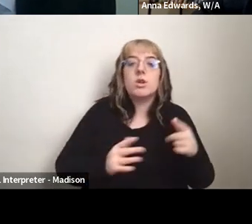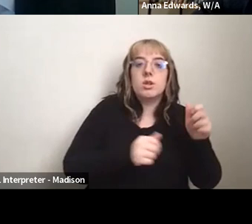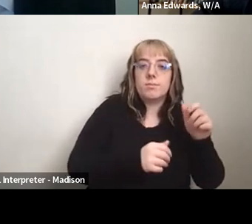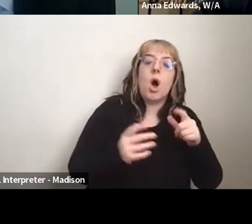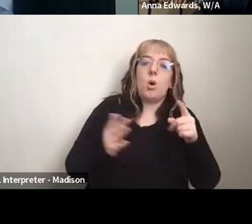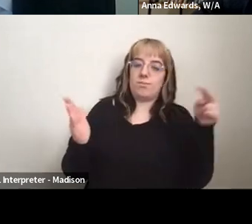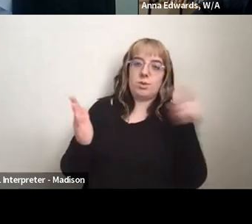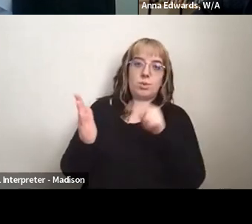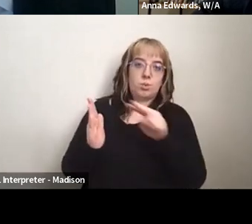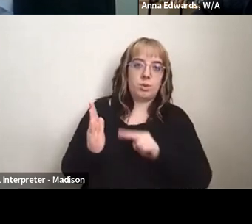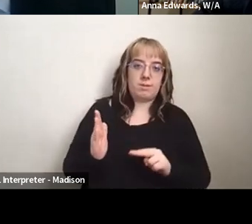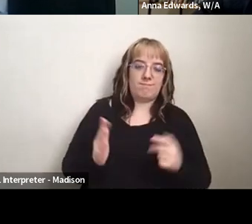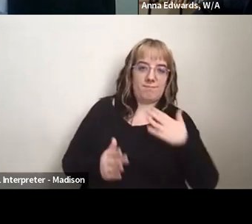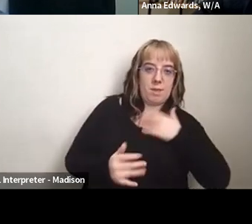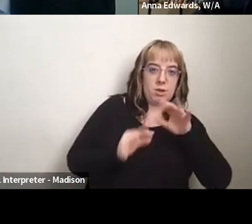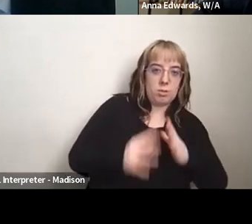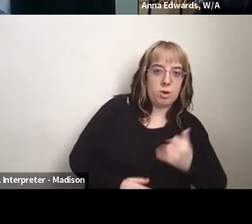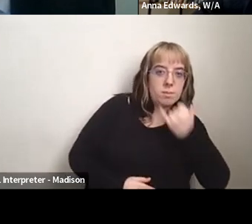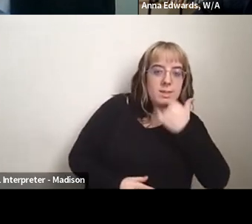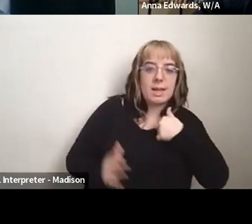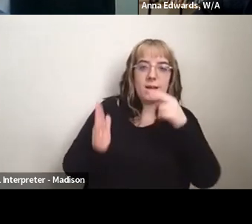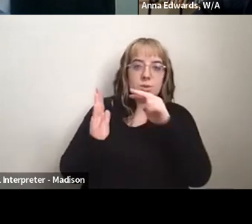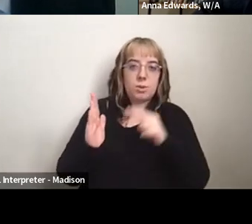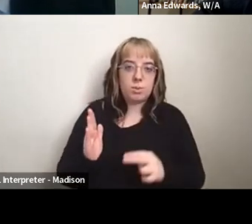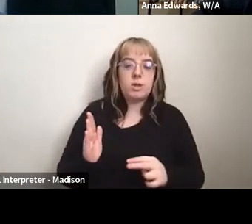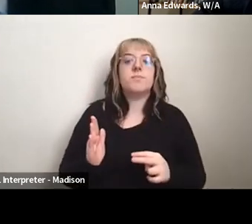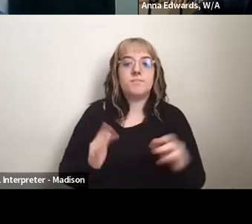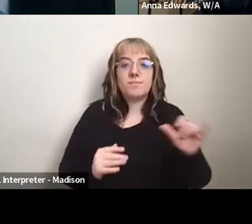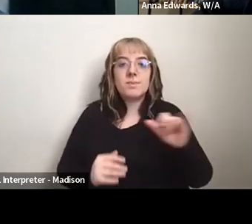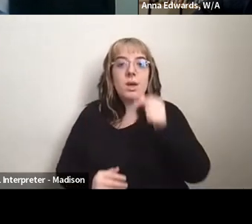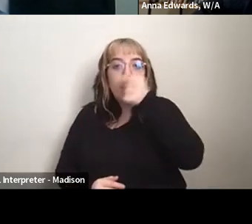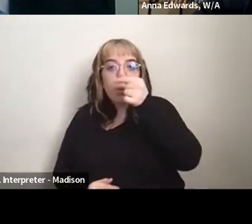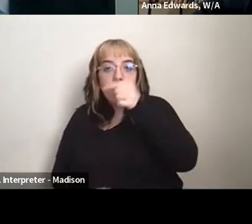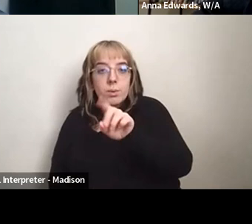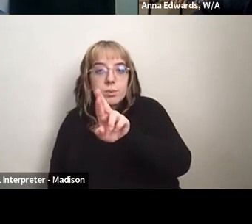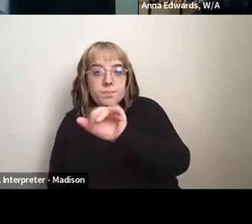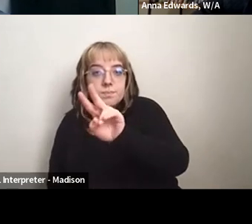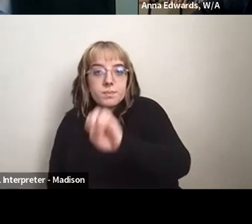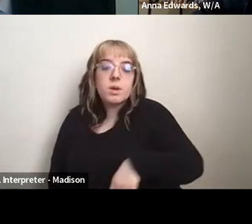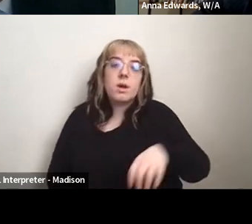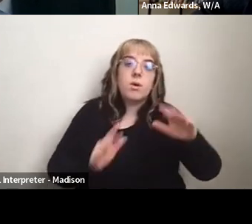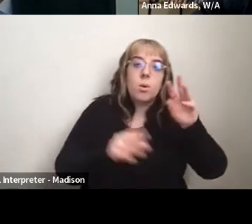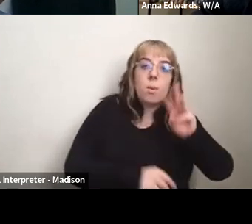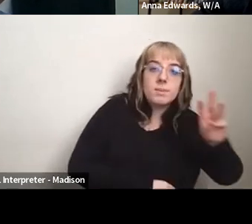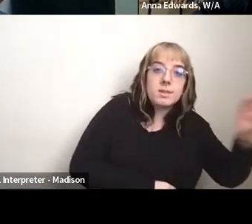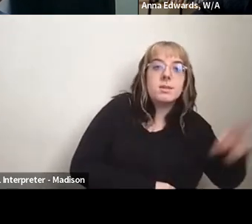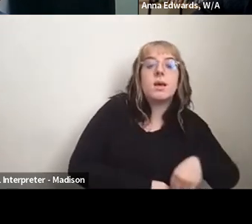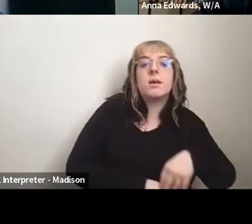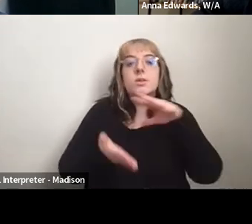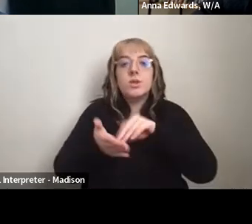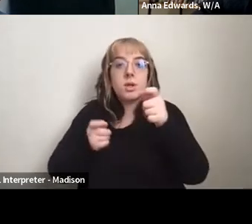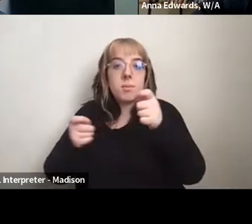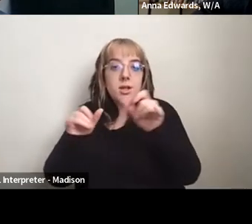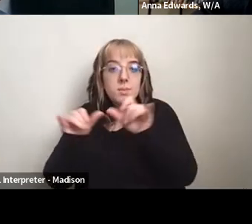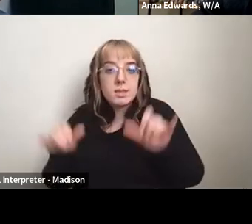more, then they all integrate into our other tools like our Google Drives and websites and even our learning management